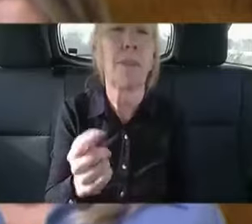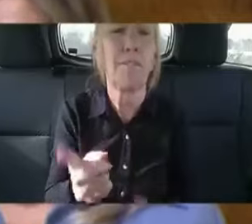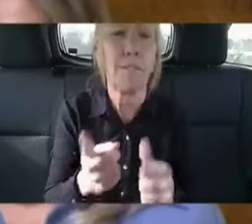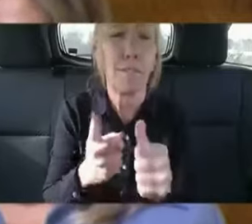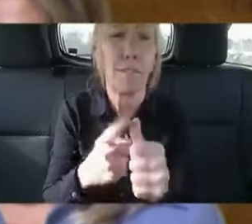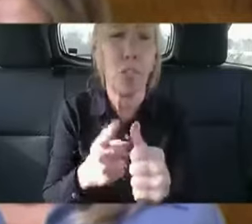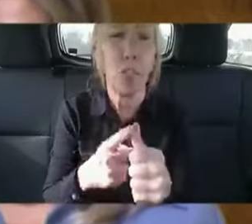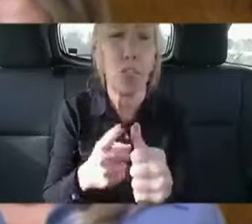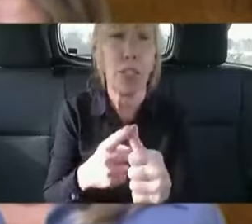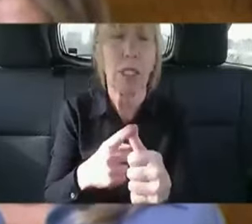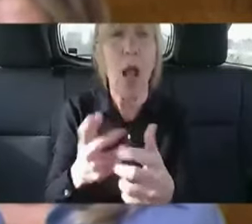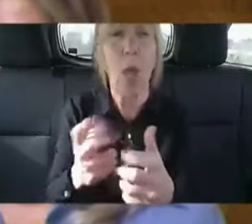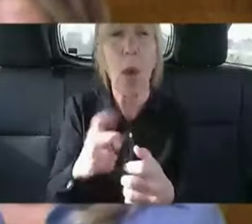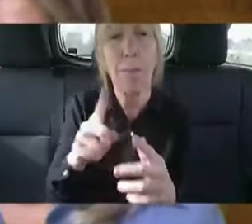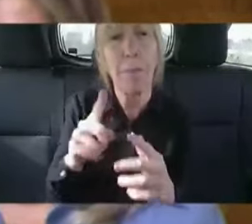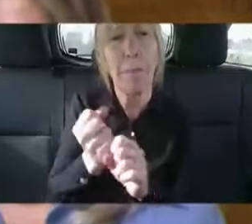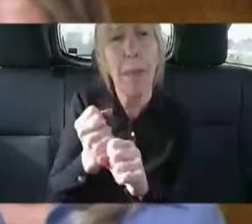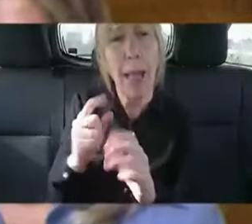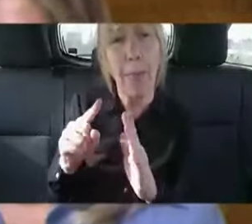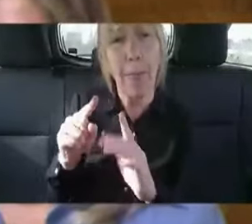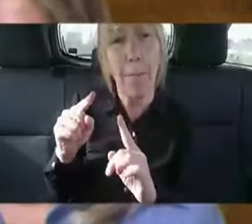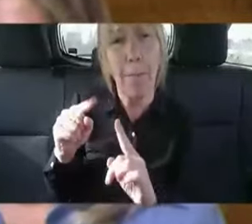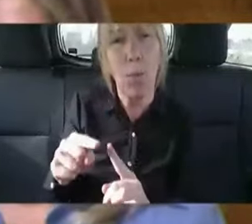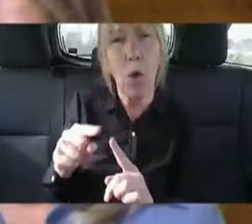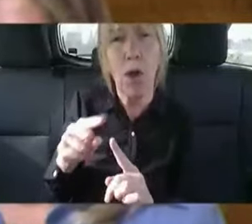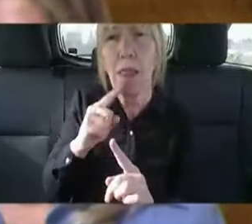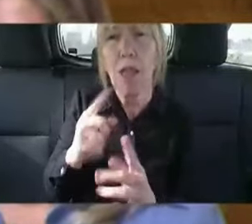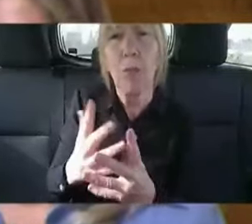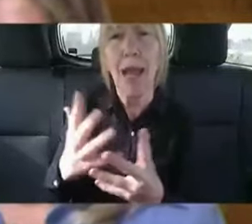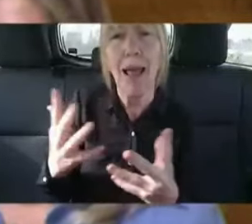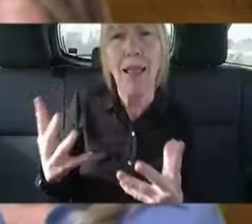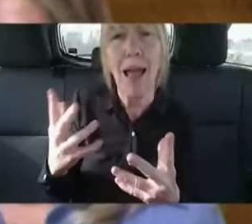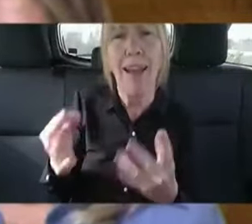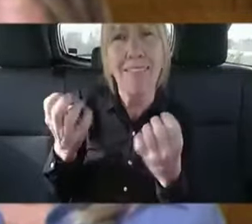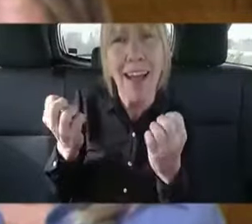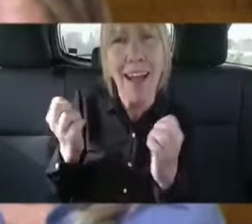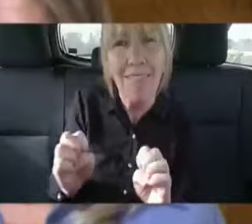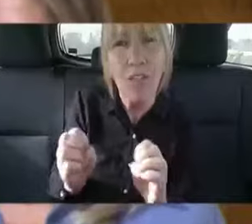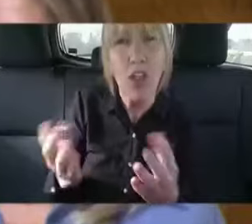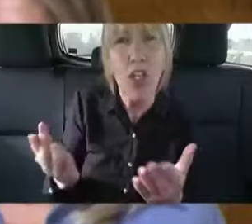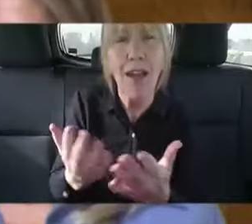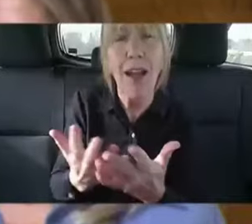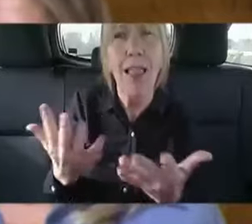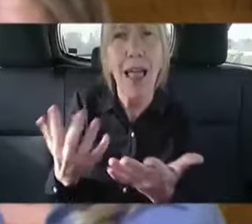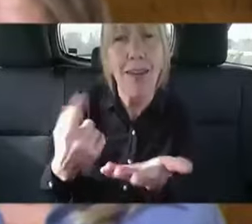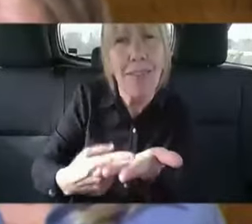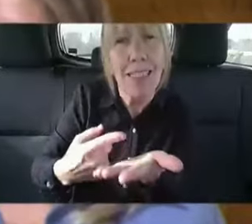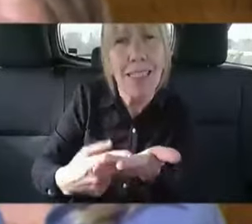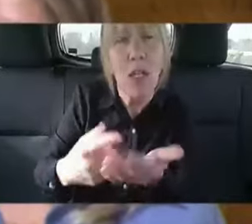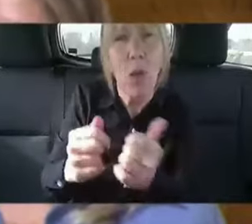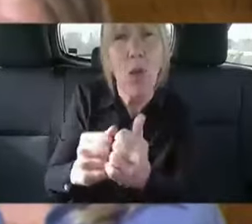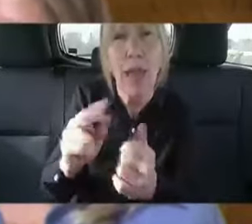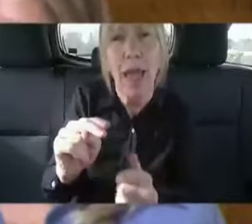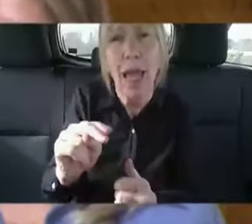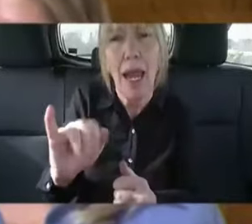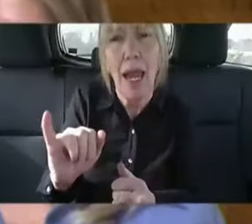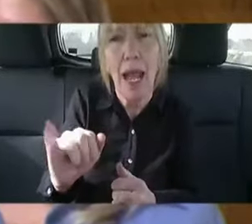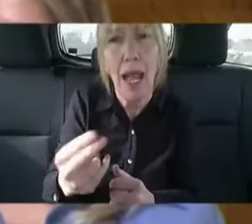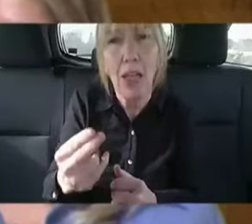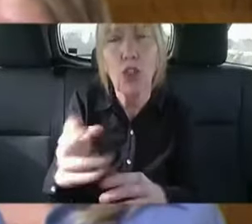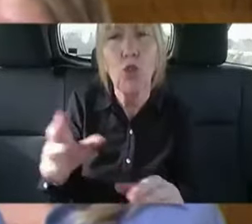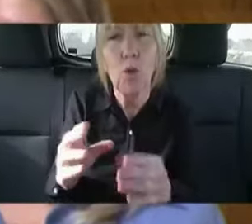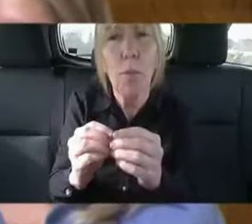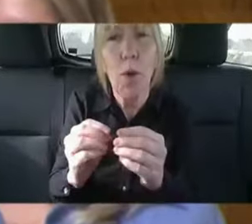First, I just want to make the point that there's been a lot of effort here, a lot of kind of discussion about the NIH to do more, to hopefully develop